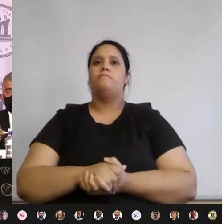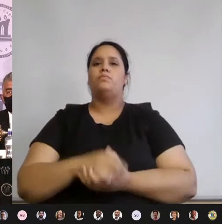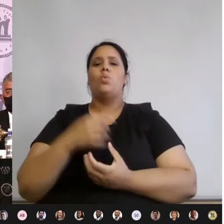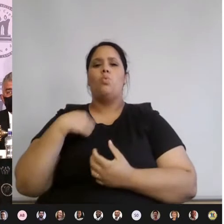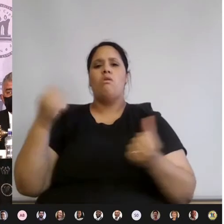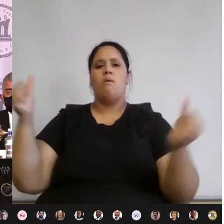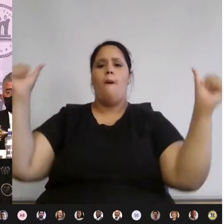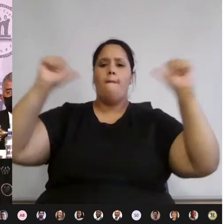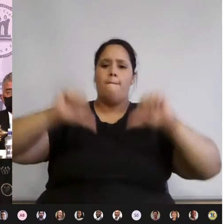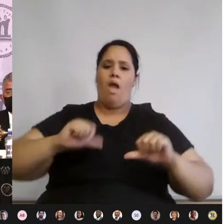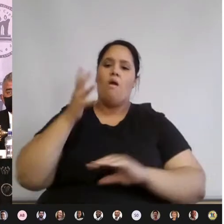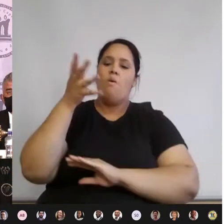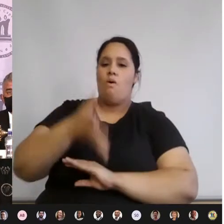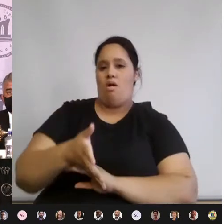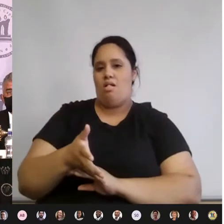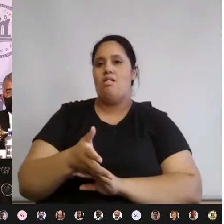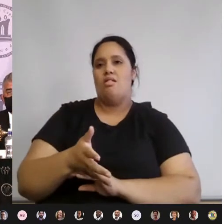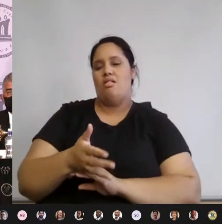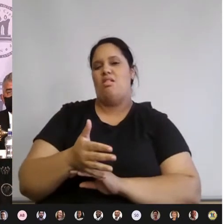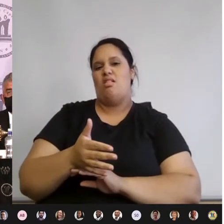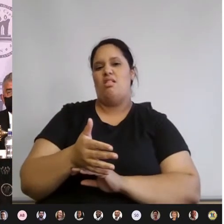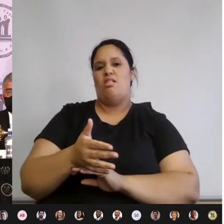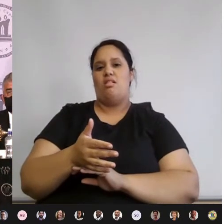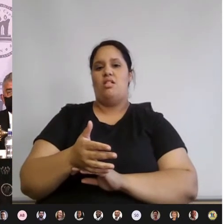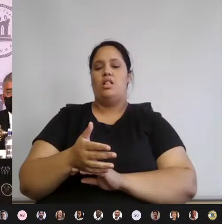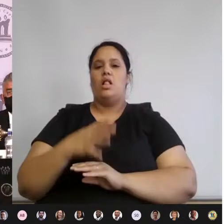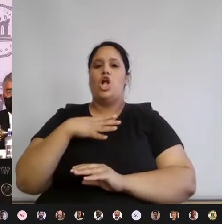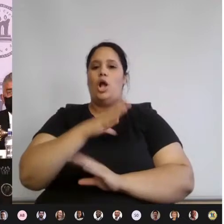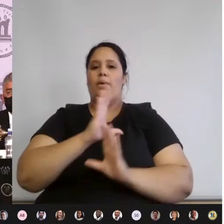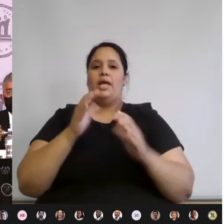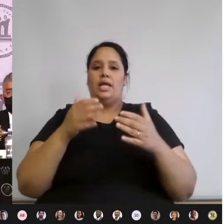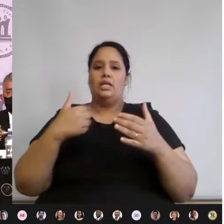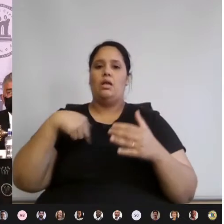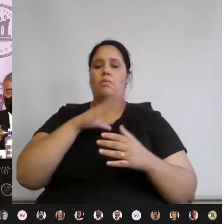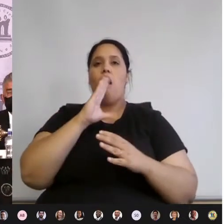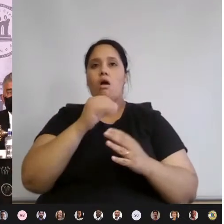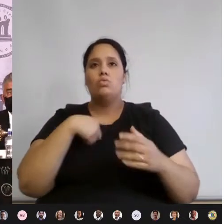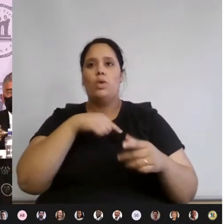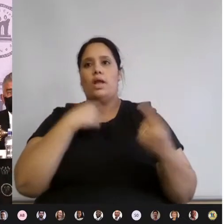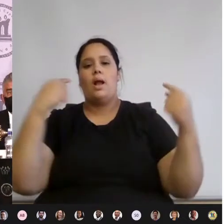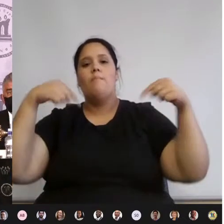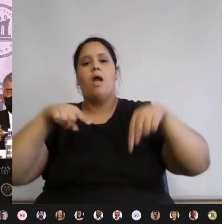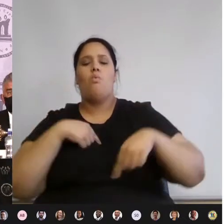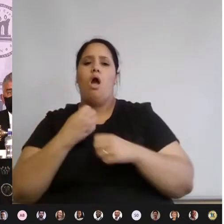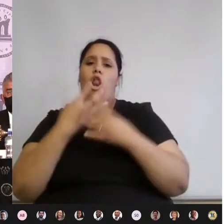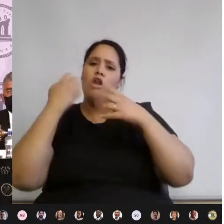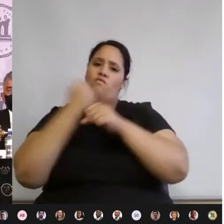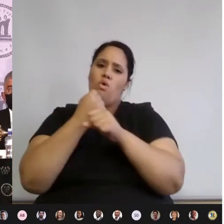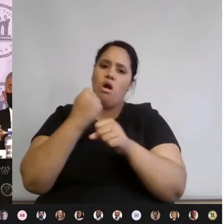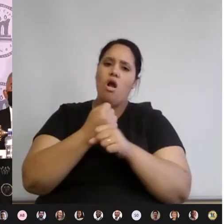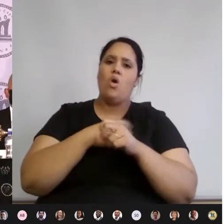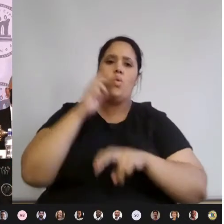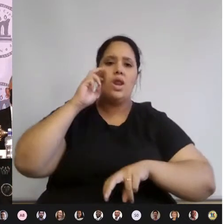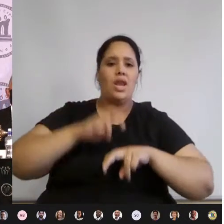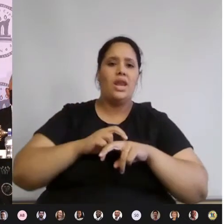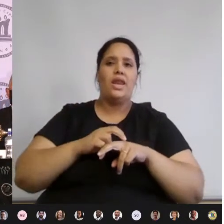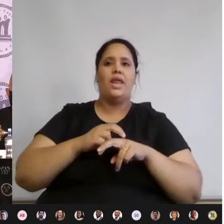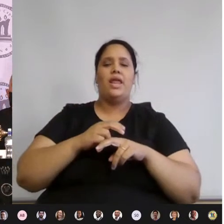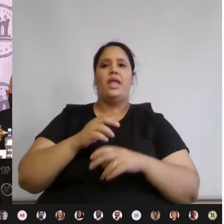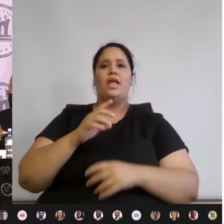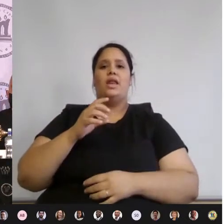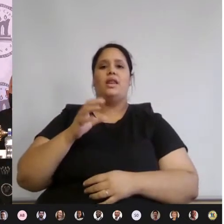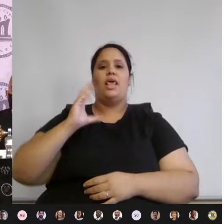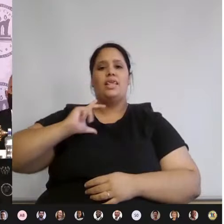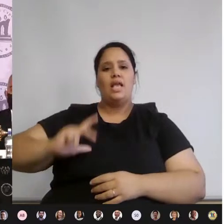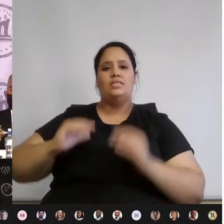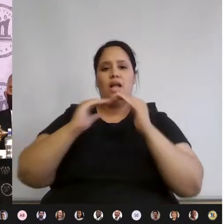to Genadendal one way or the other. Committees must come back here. There's a lot of work to do. We need guest houses in Genadendal. We need